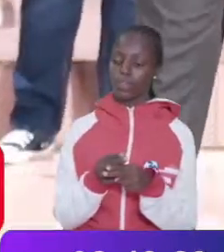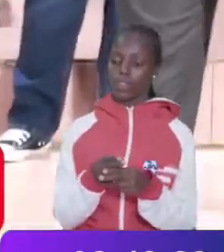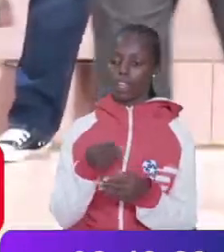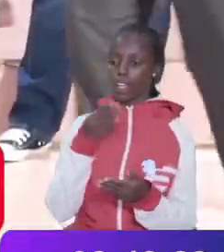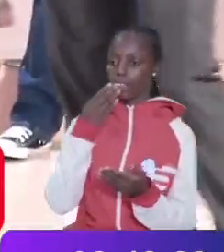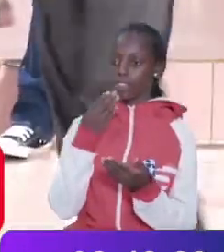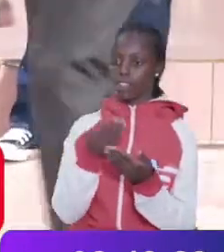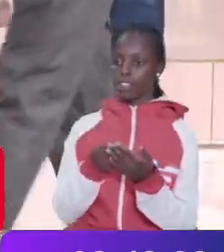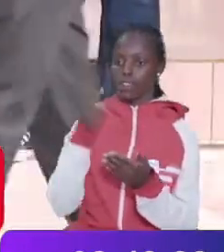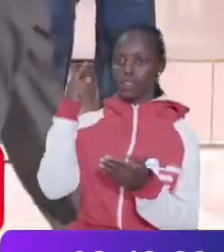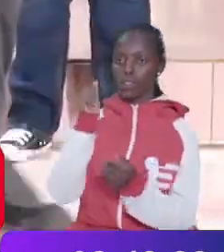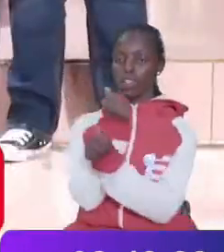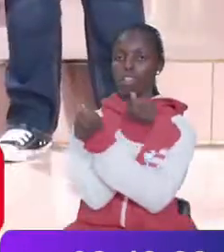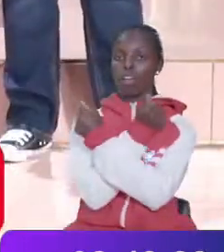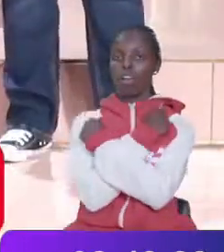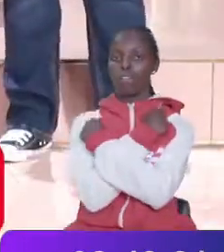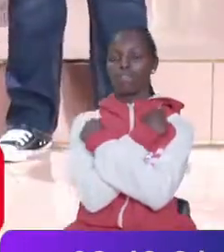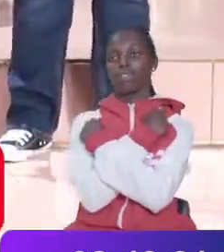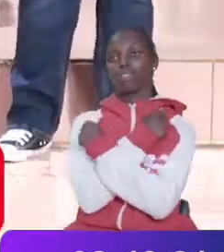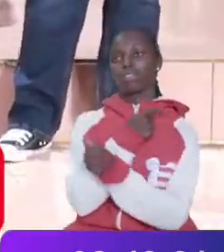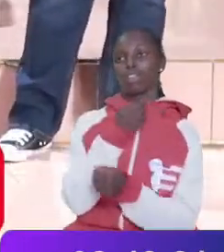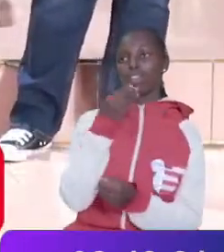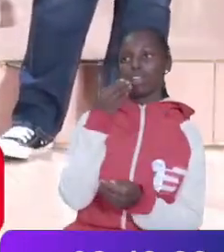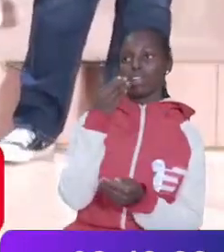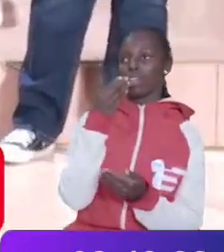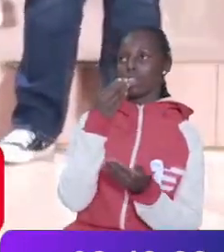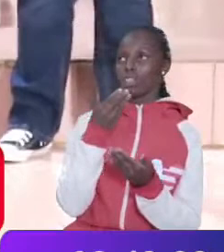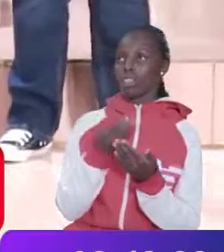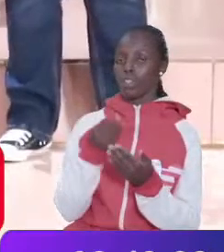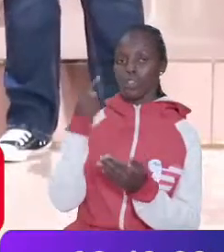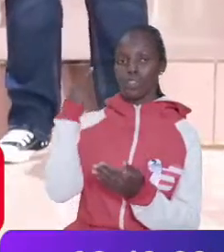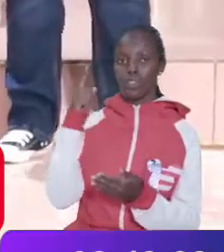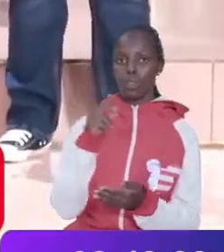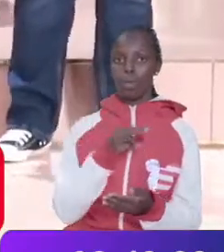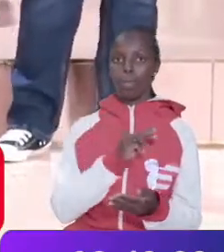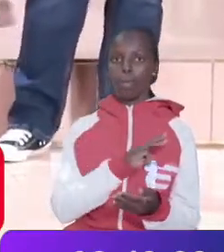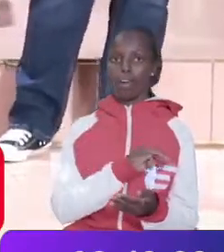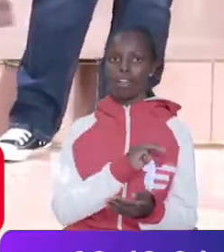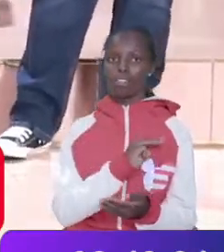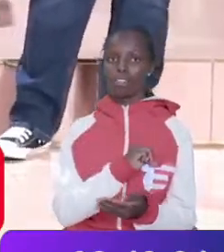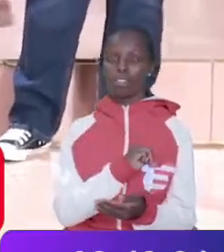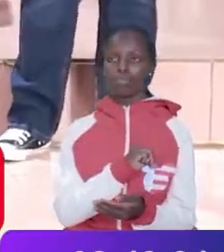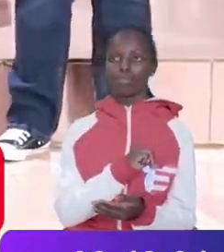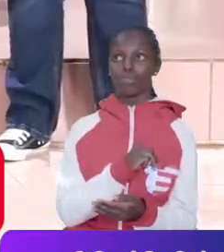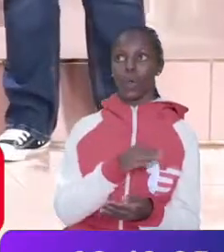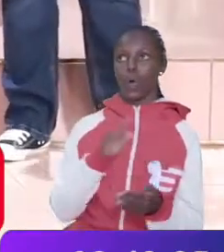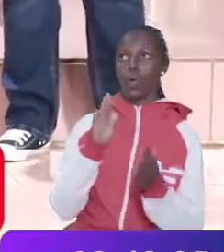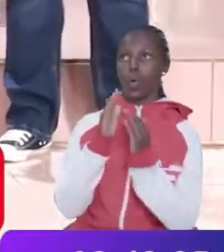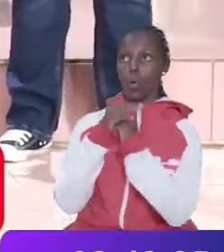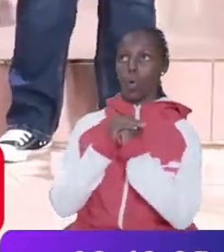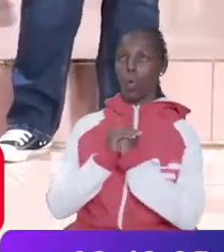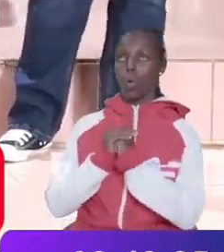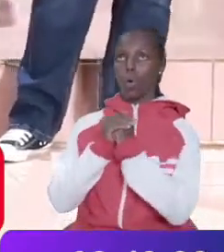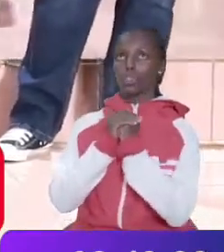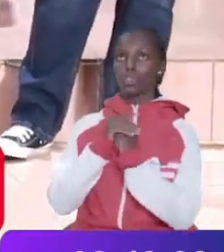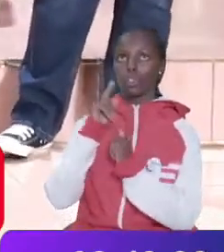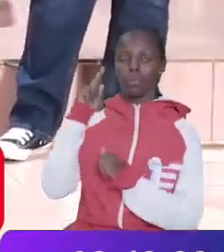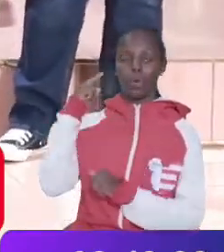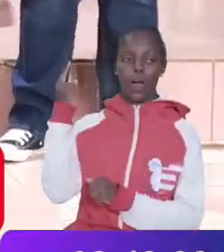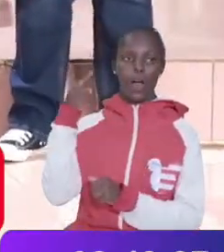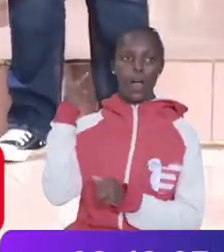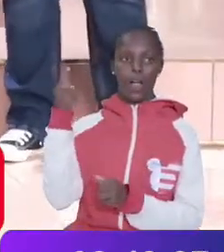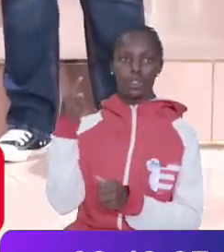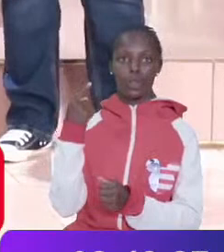of your loving kindness. Thank you because of your mercy. We worship you, Lord. Holy, holy, holy is you, Lord